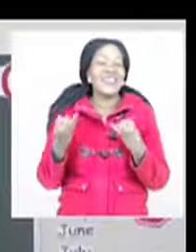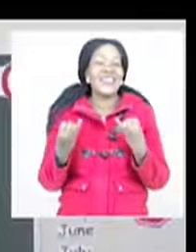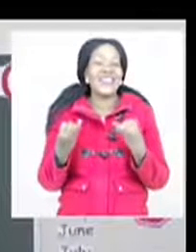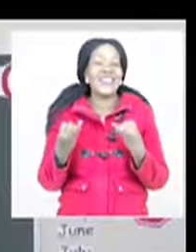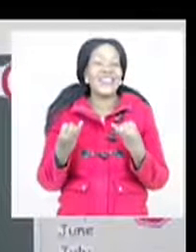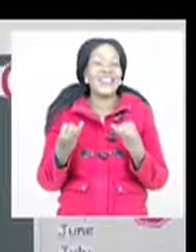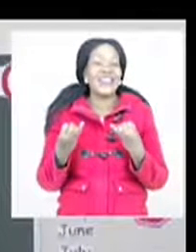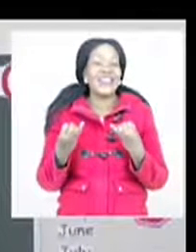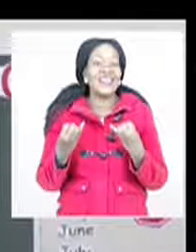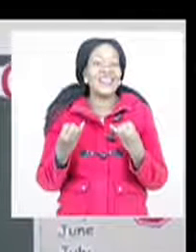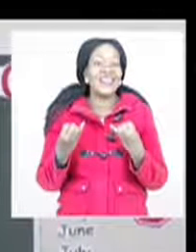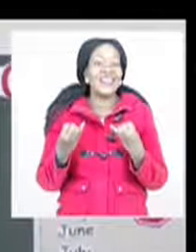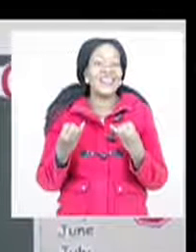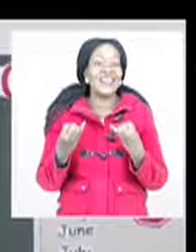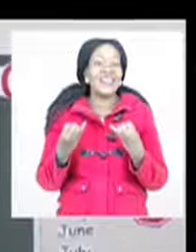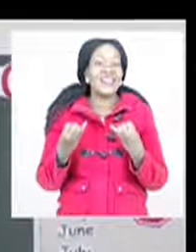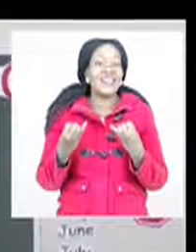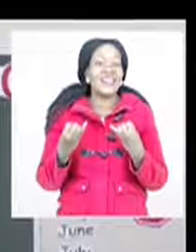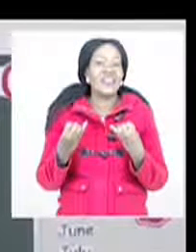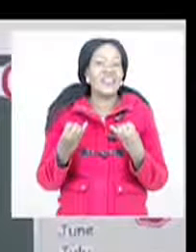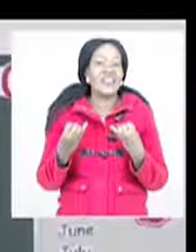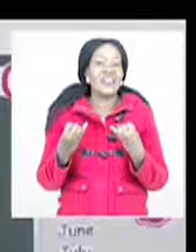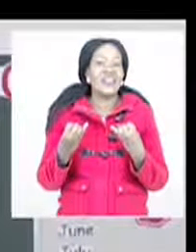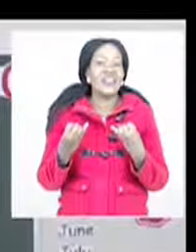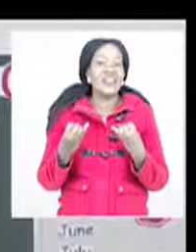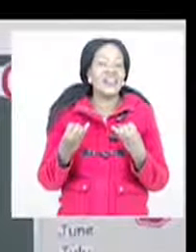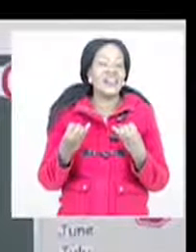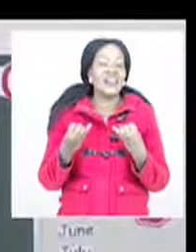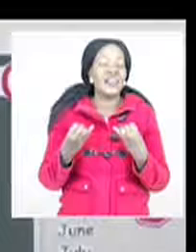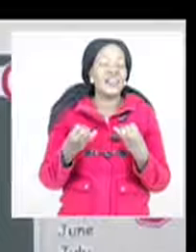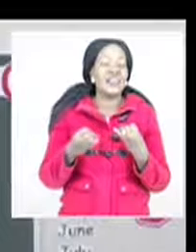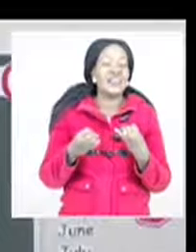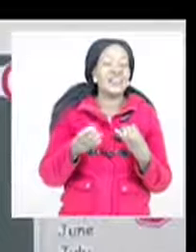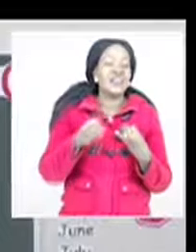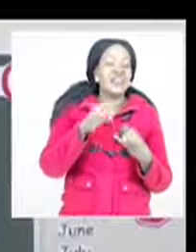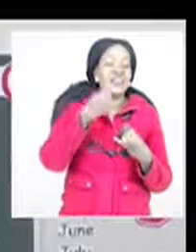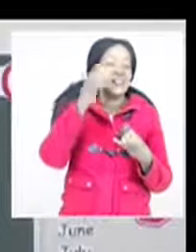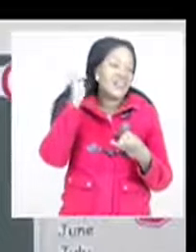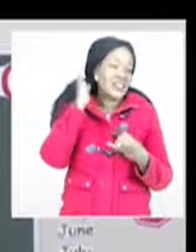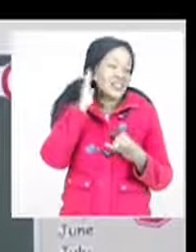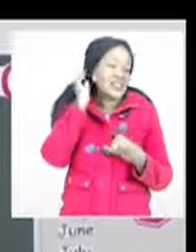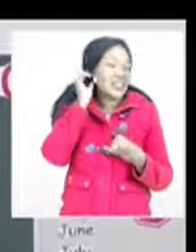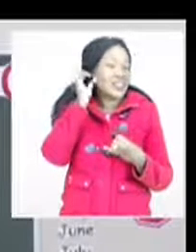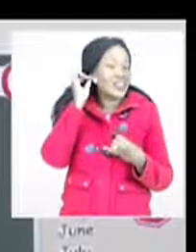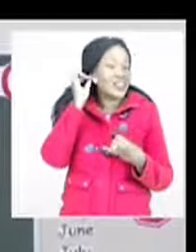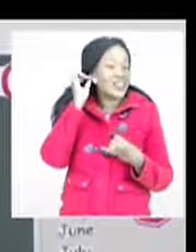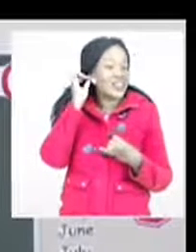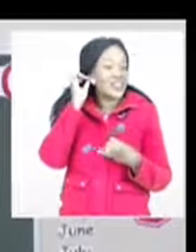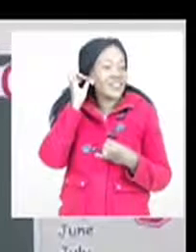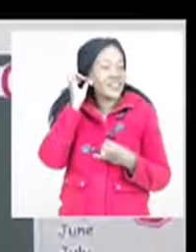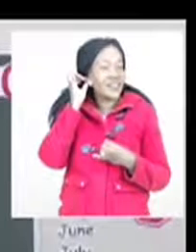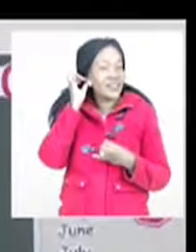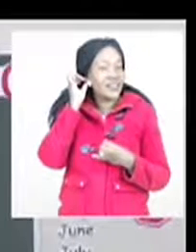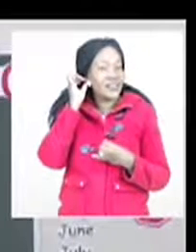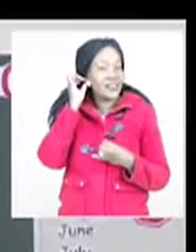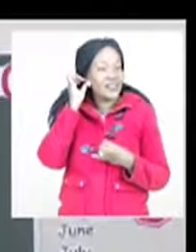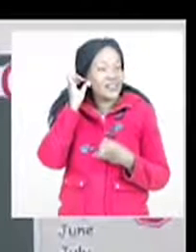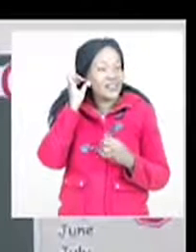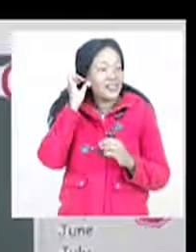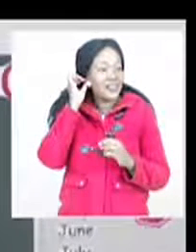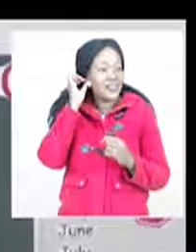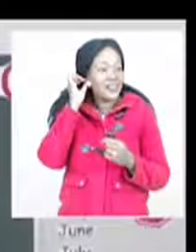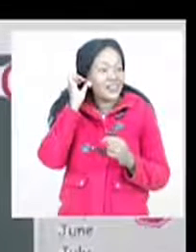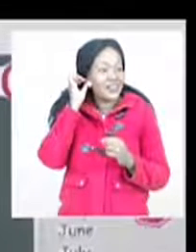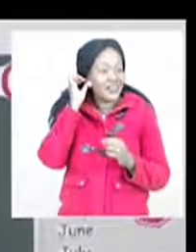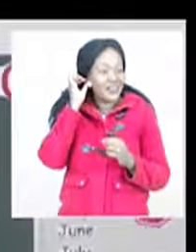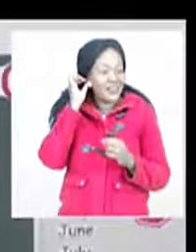Simon says, touch your left ear. Touch your left ear. Simon